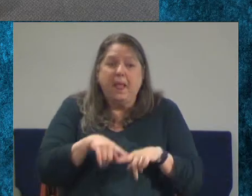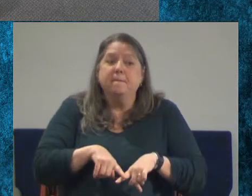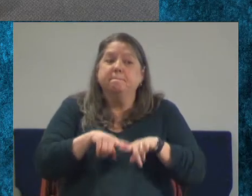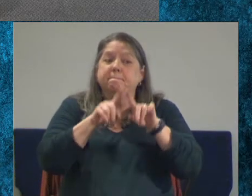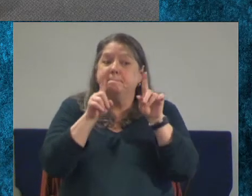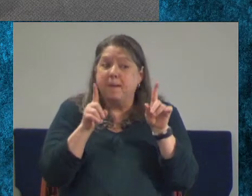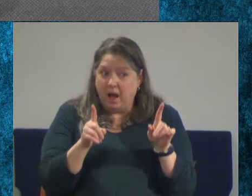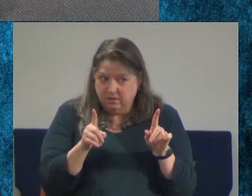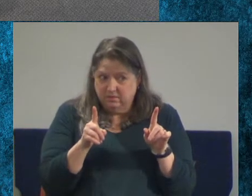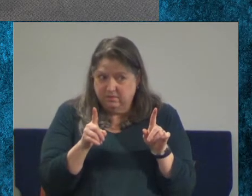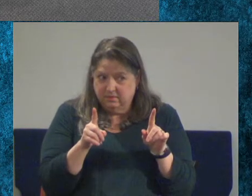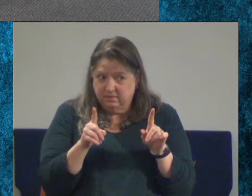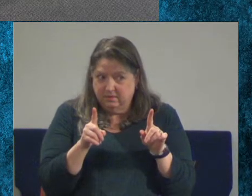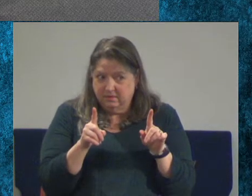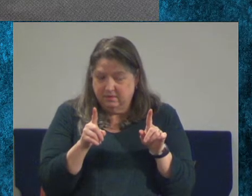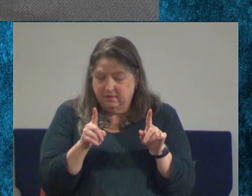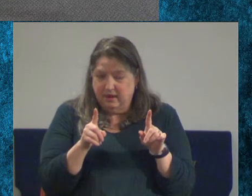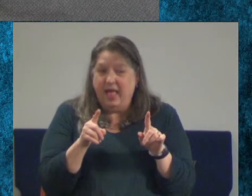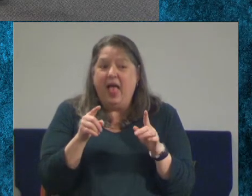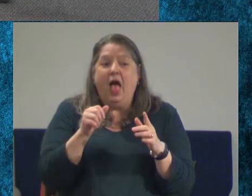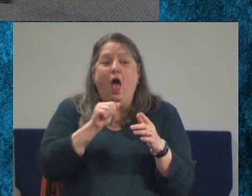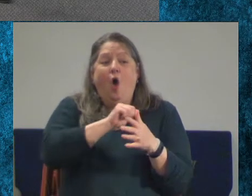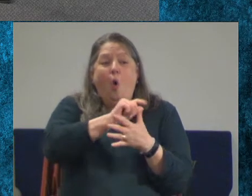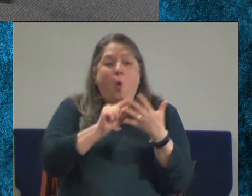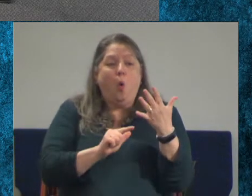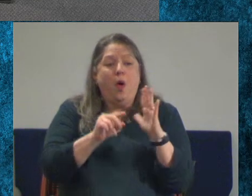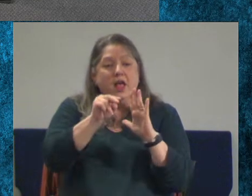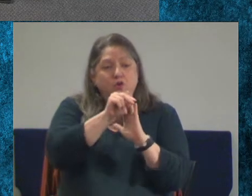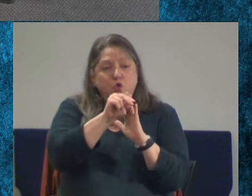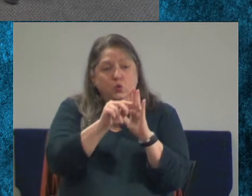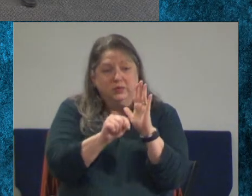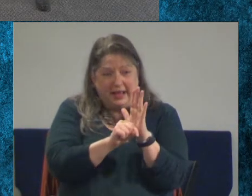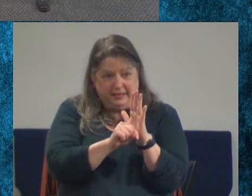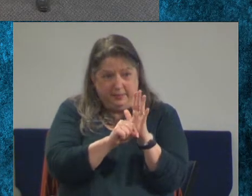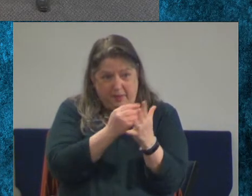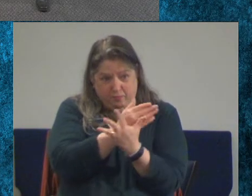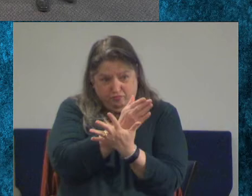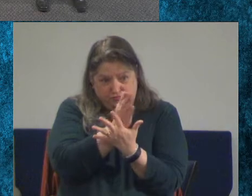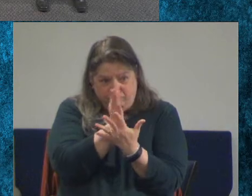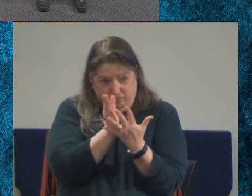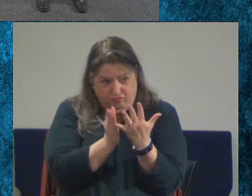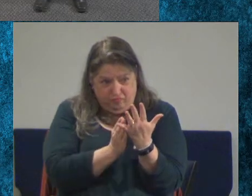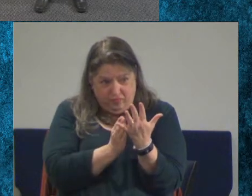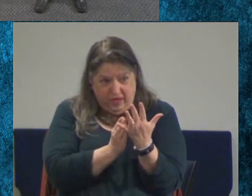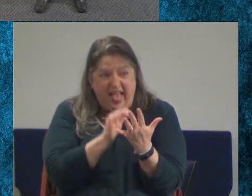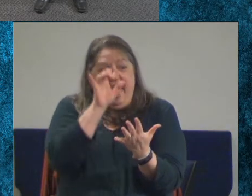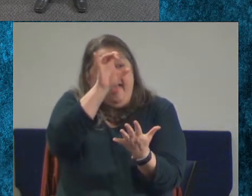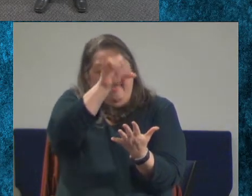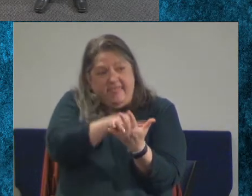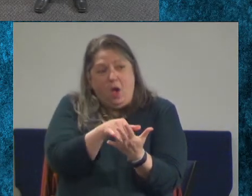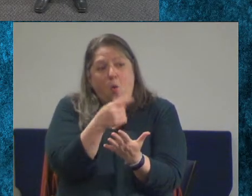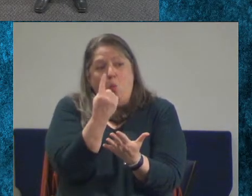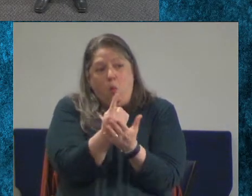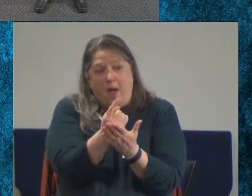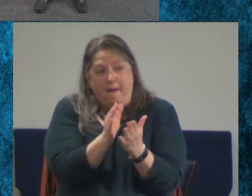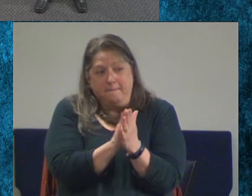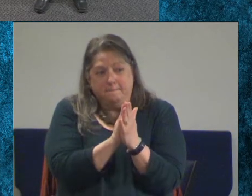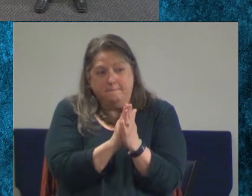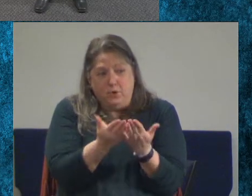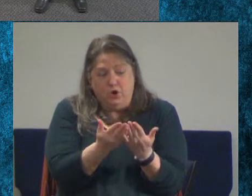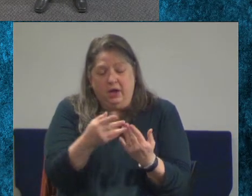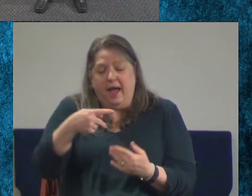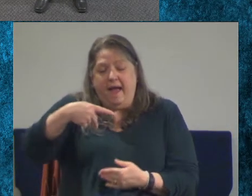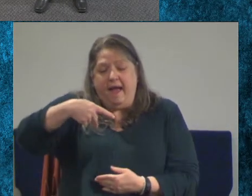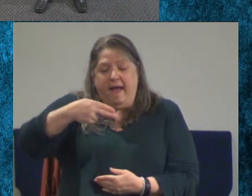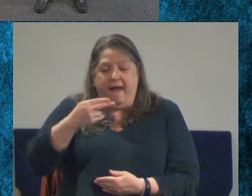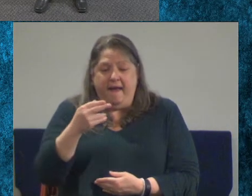any book in the New Testament that attacked the issue of slavery, though not specifically,